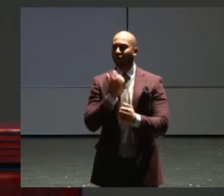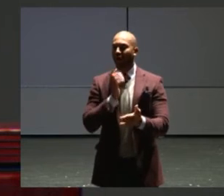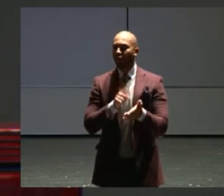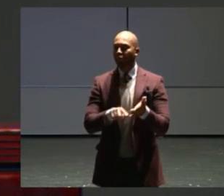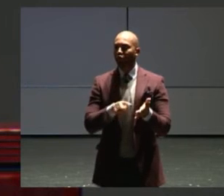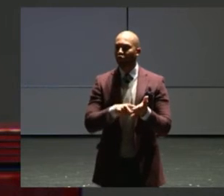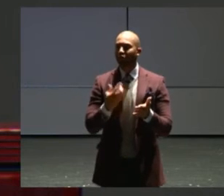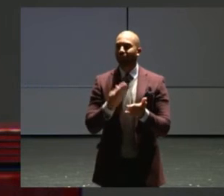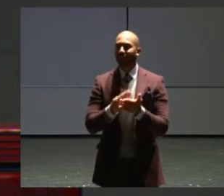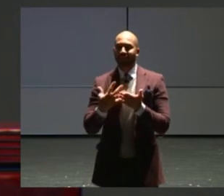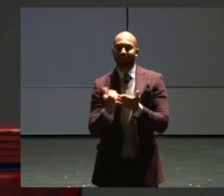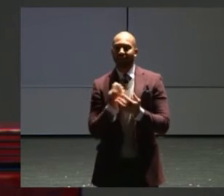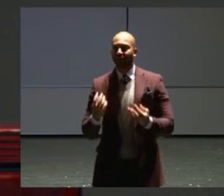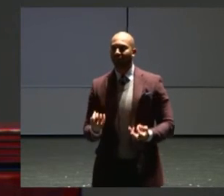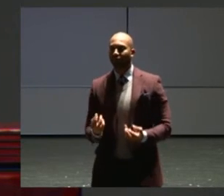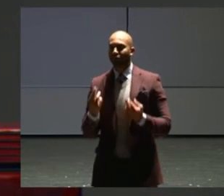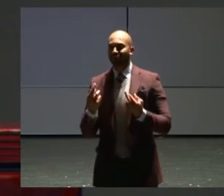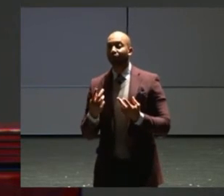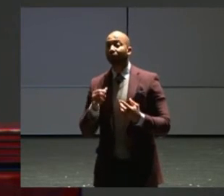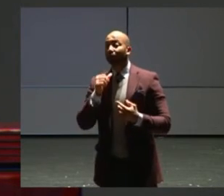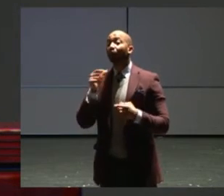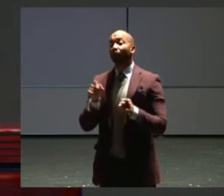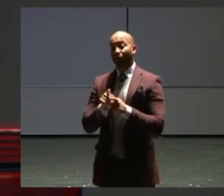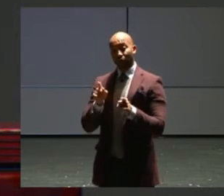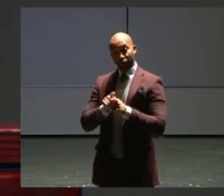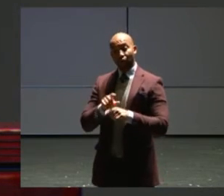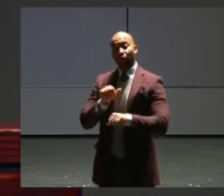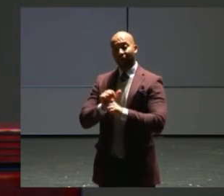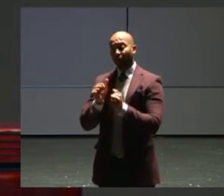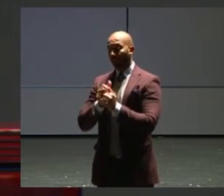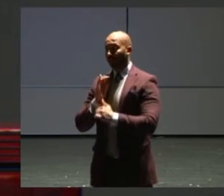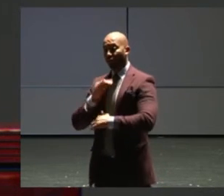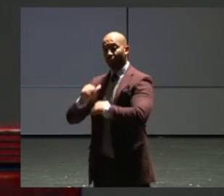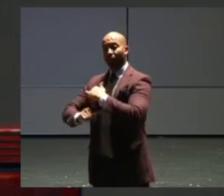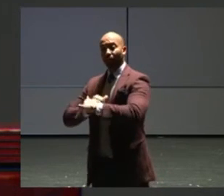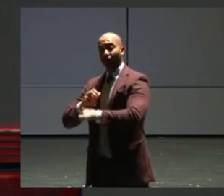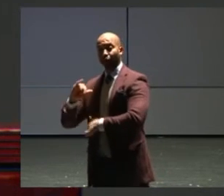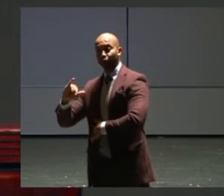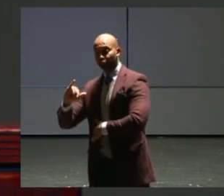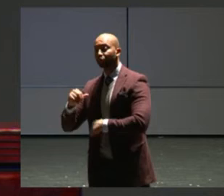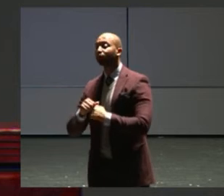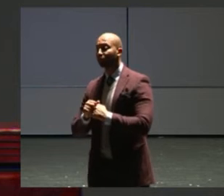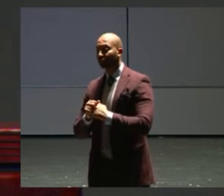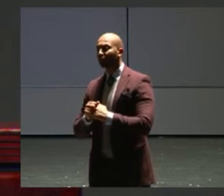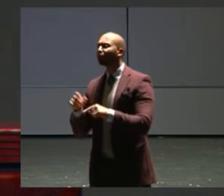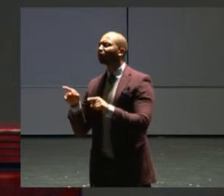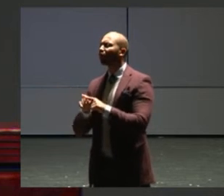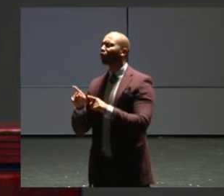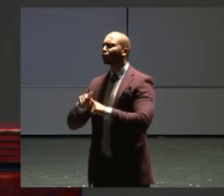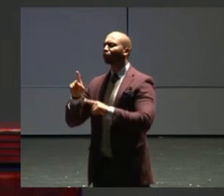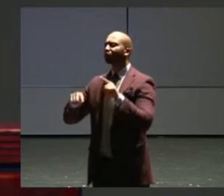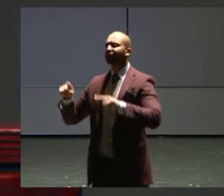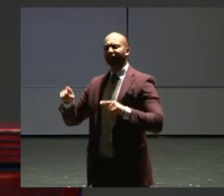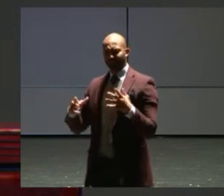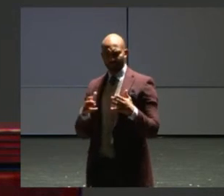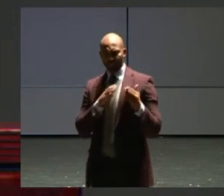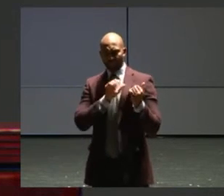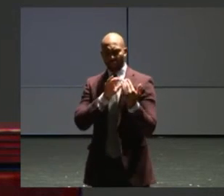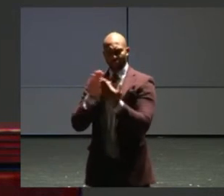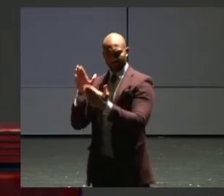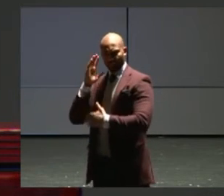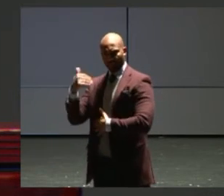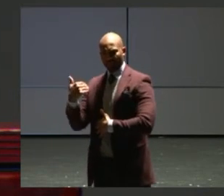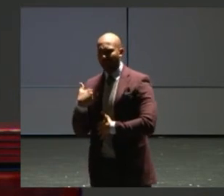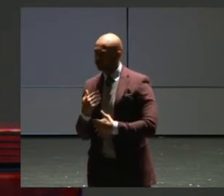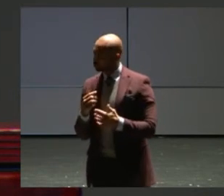in Seattle visiting Microsoft, as well as engaging with our alumni in a number of different ways. So it's powerful to